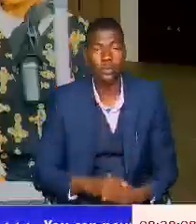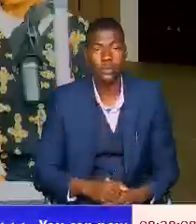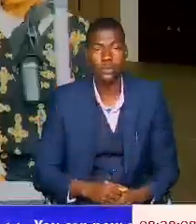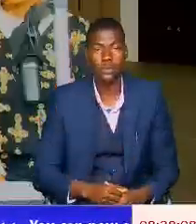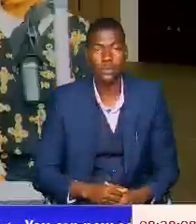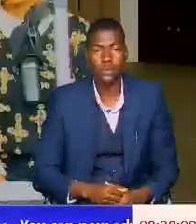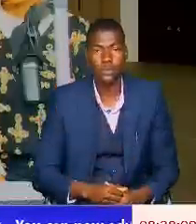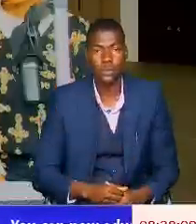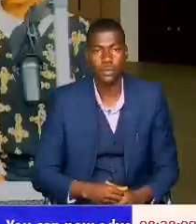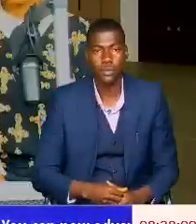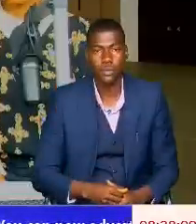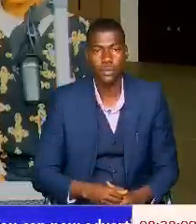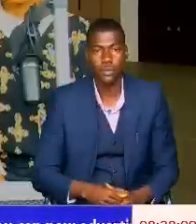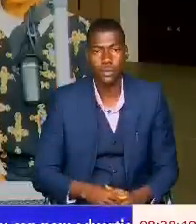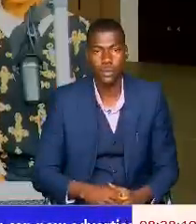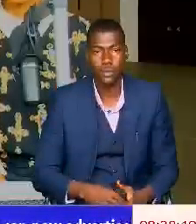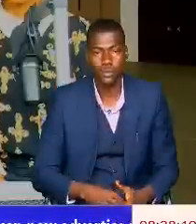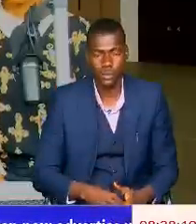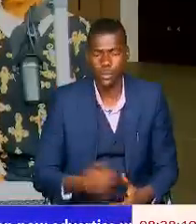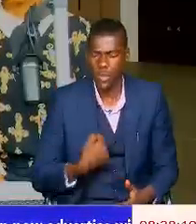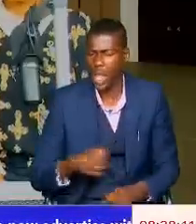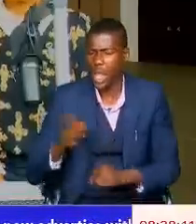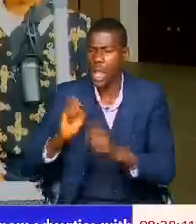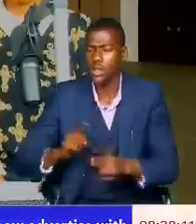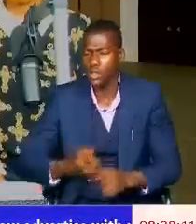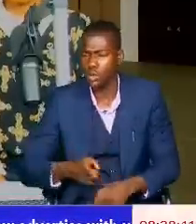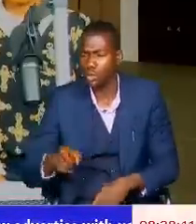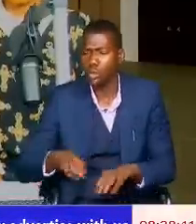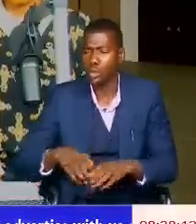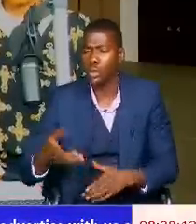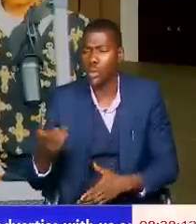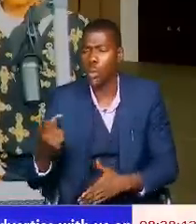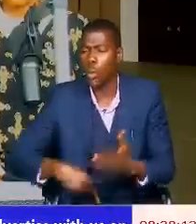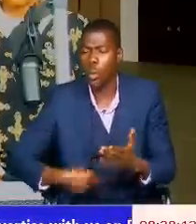Here. I said, what you they do there? He said, what concerns you?